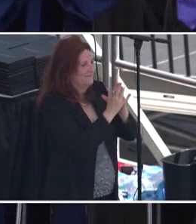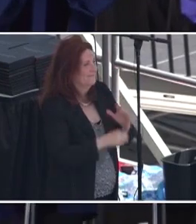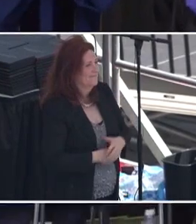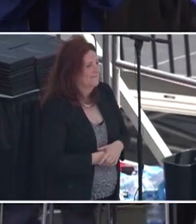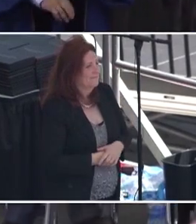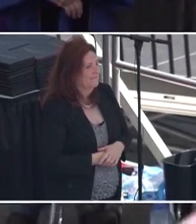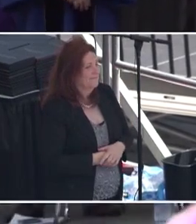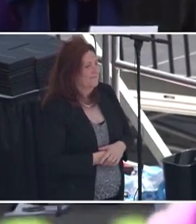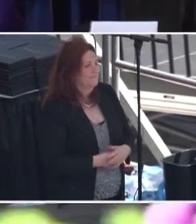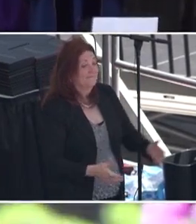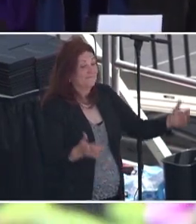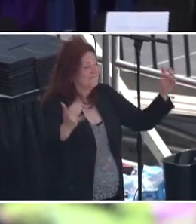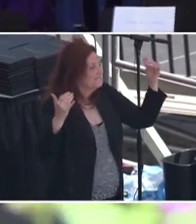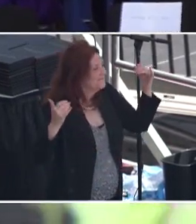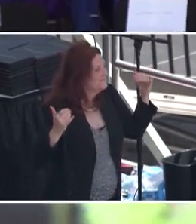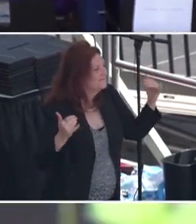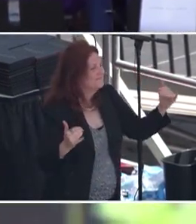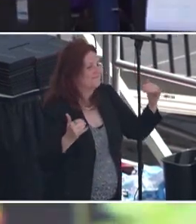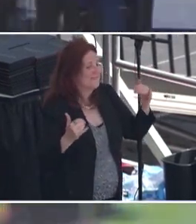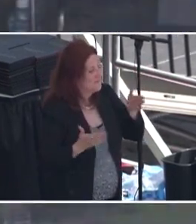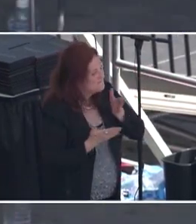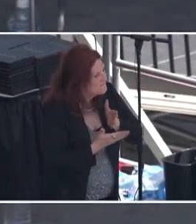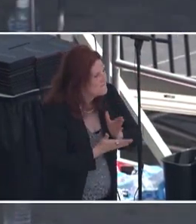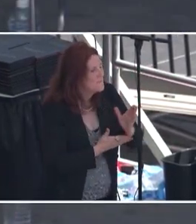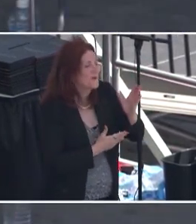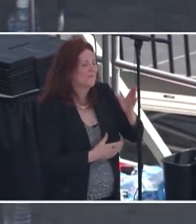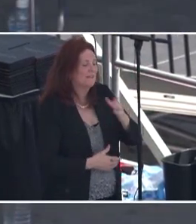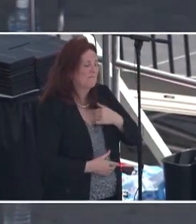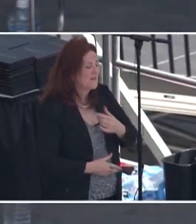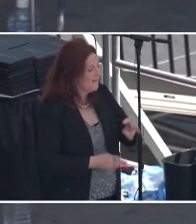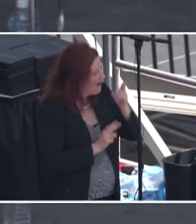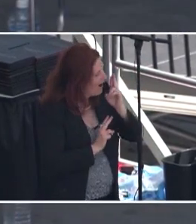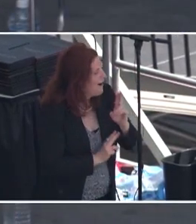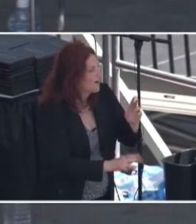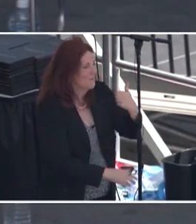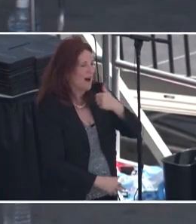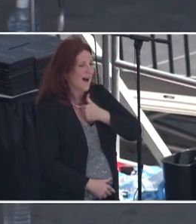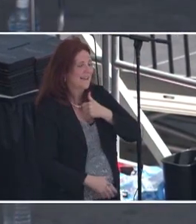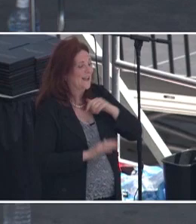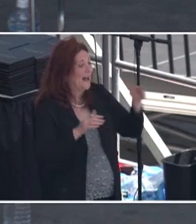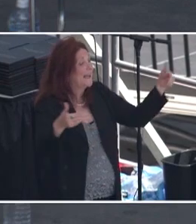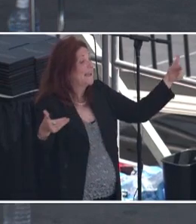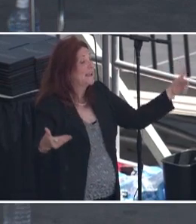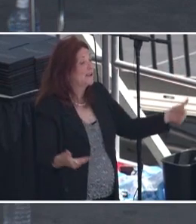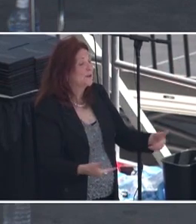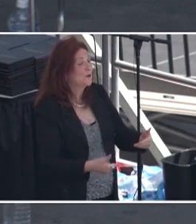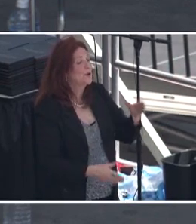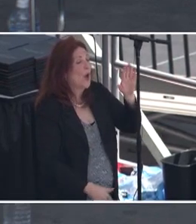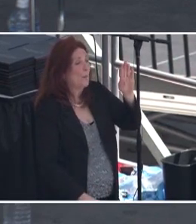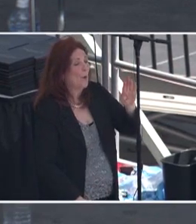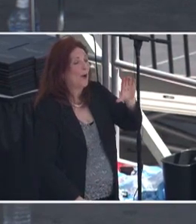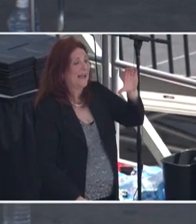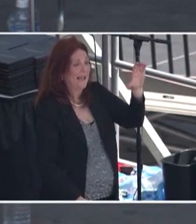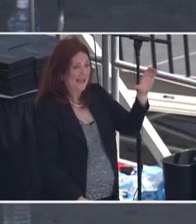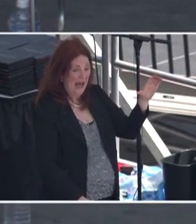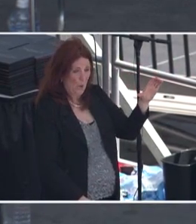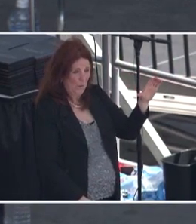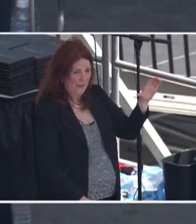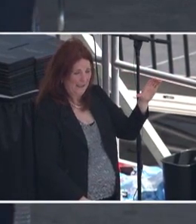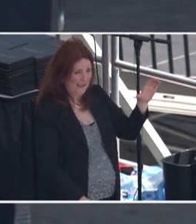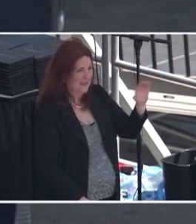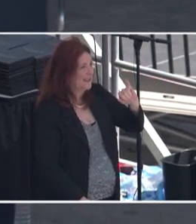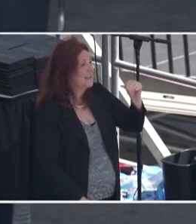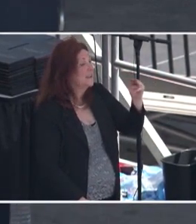It is now my privilege and honor to introduce Bergen County Executive